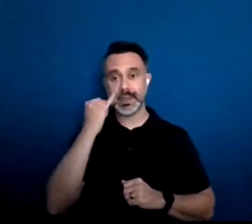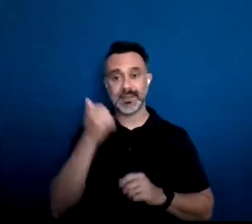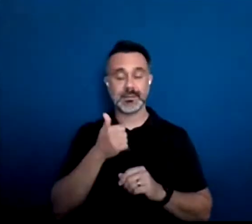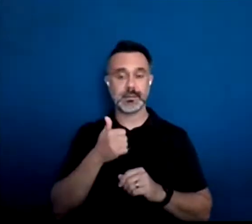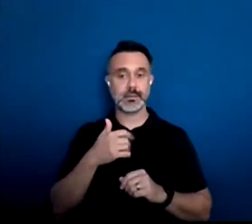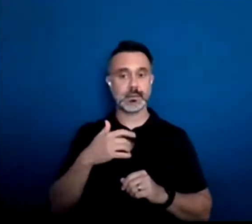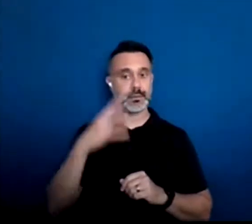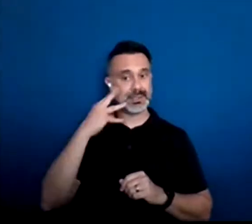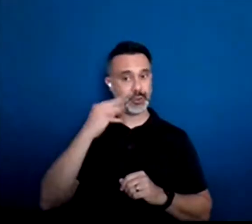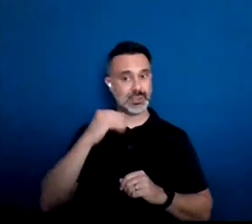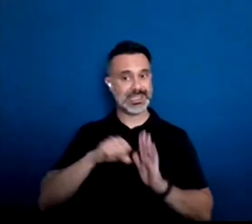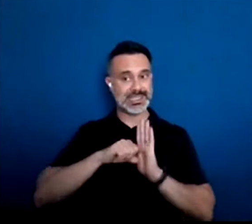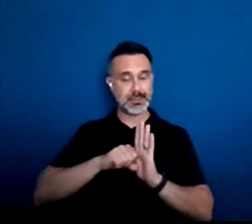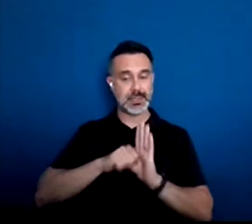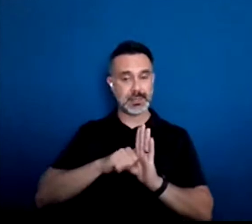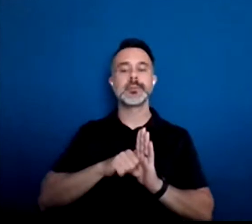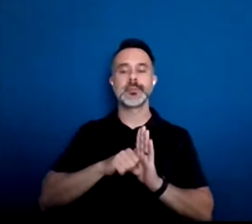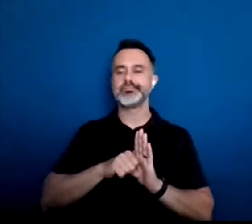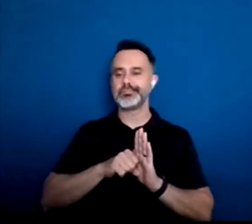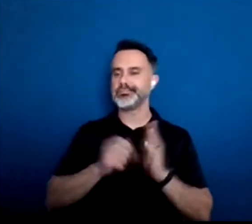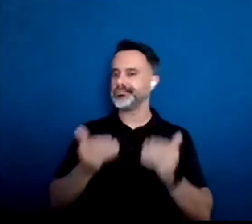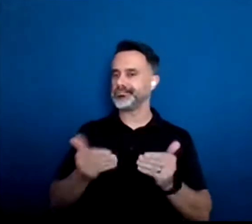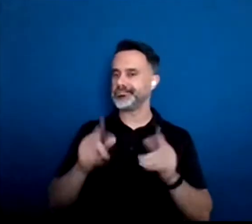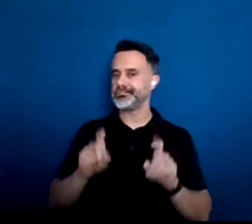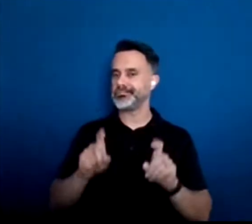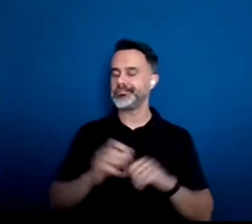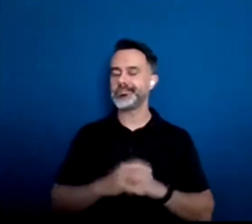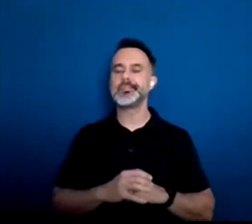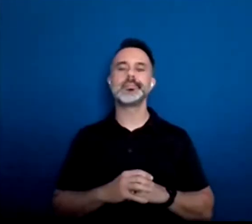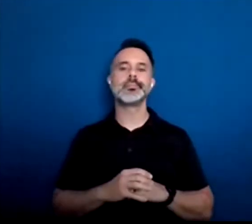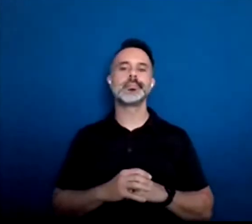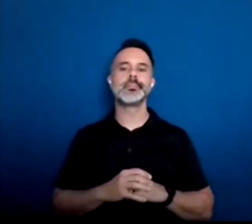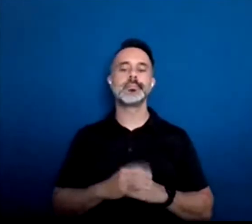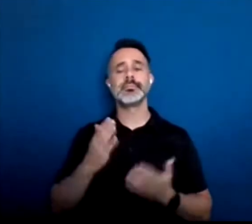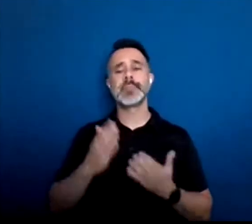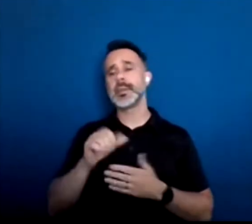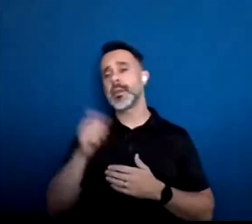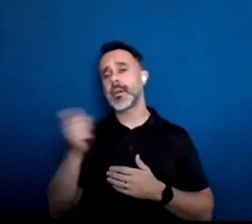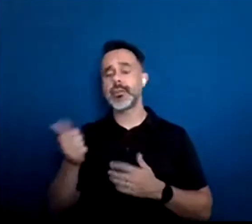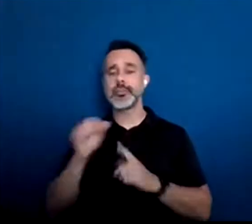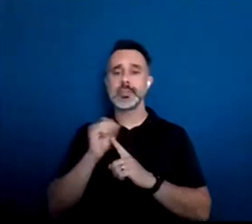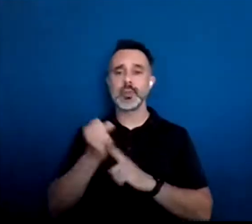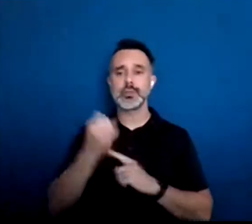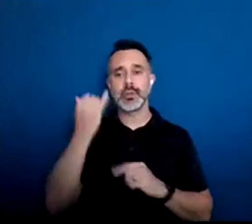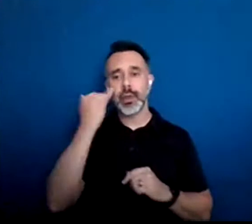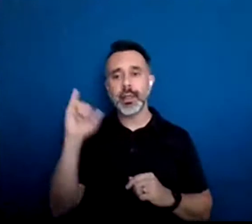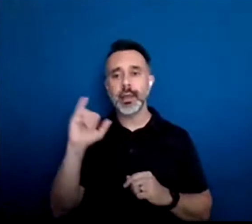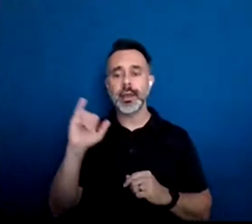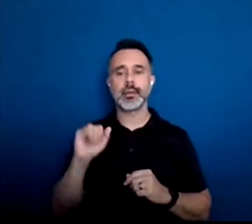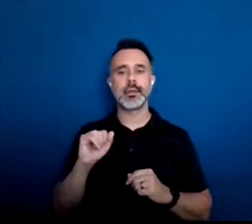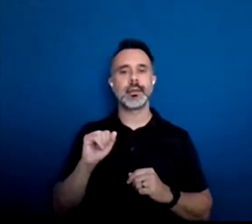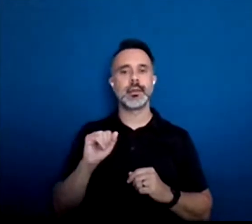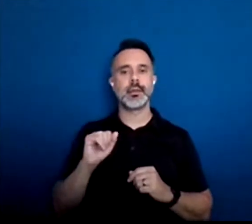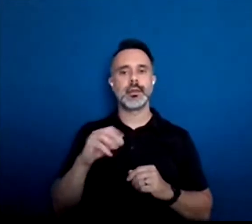symptoms, definitely. And there might be some other additional circumstances, especially if you are in a congregate